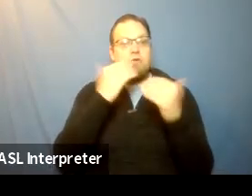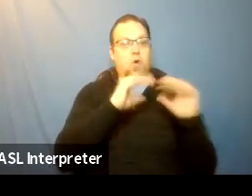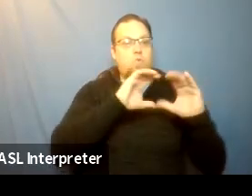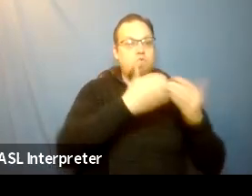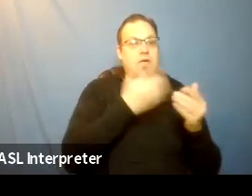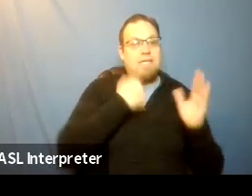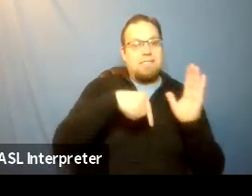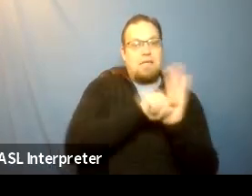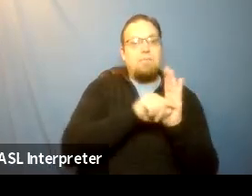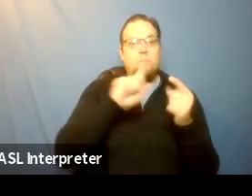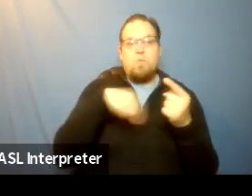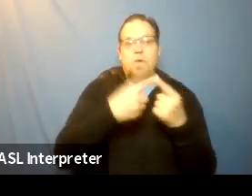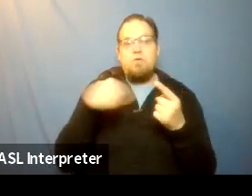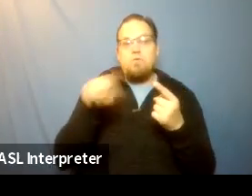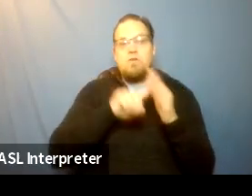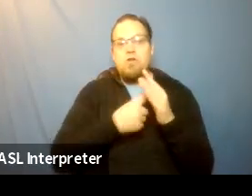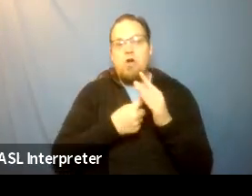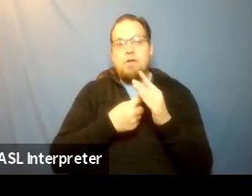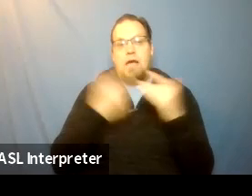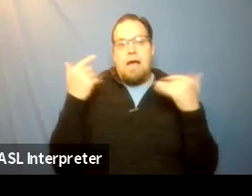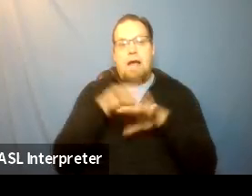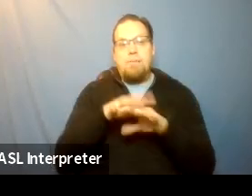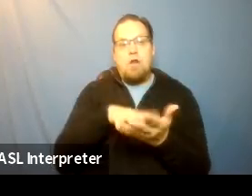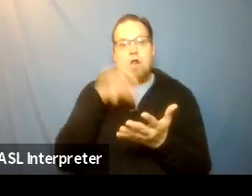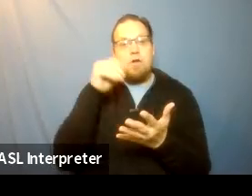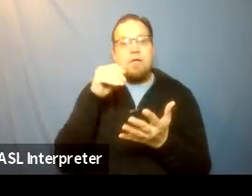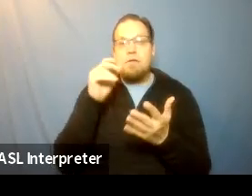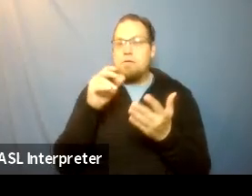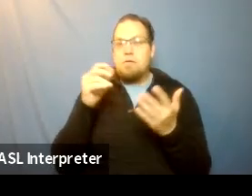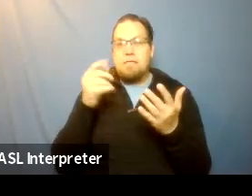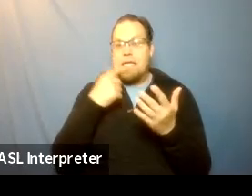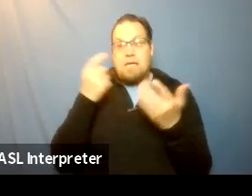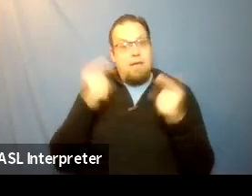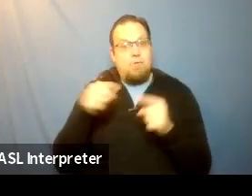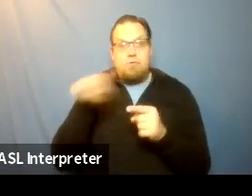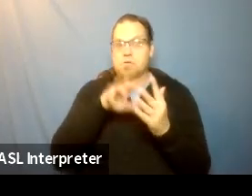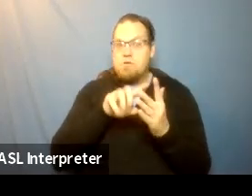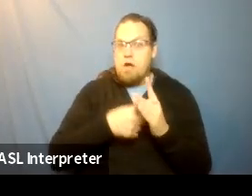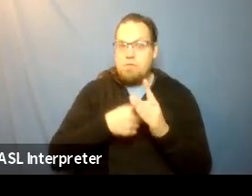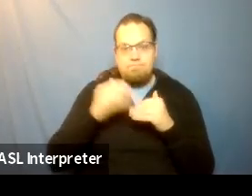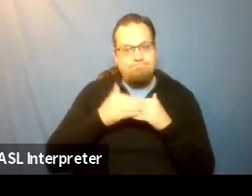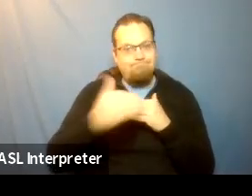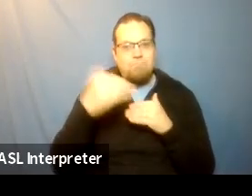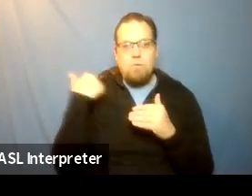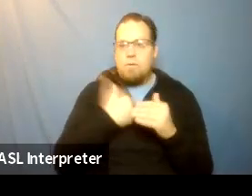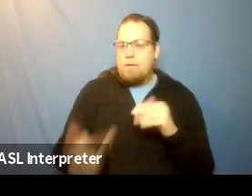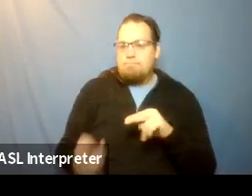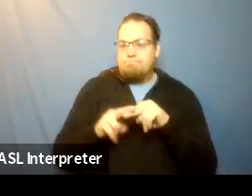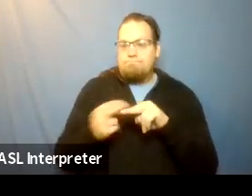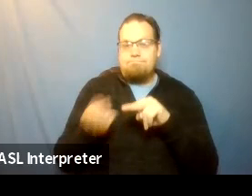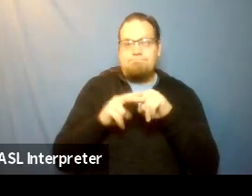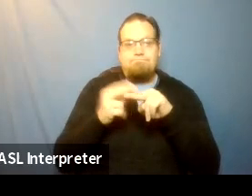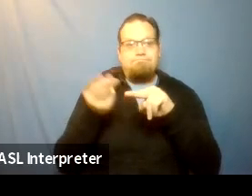you start hybrid learning. And as Matt stated, once you start, you keep going. We add grades, we don't retract any grades, we keep